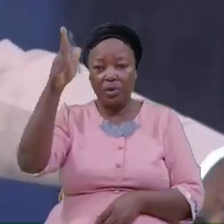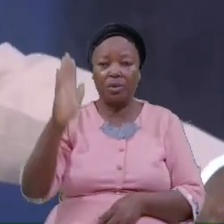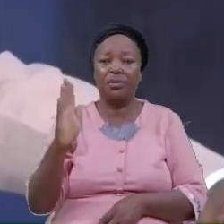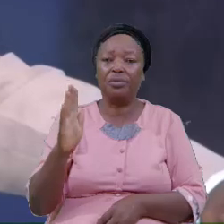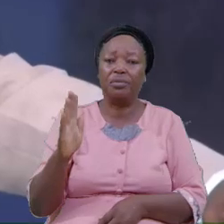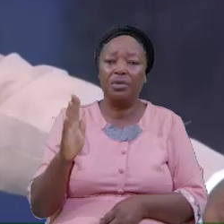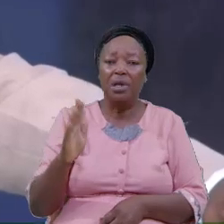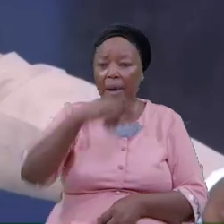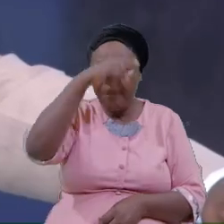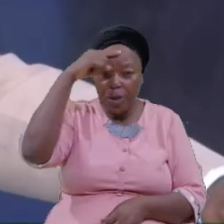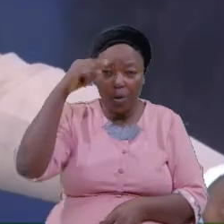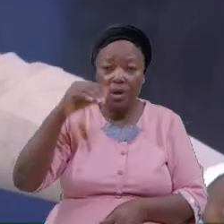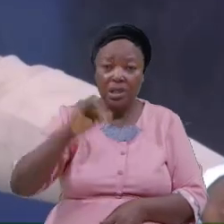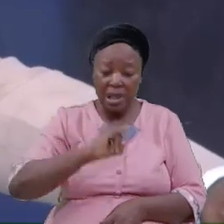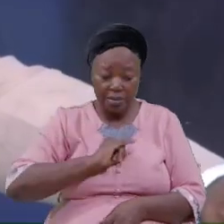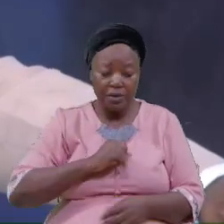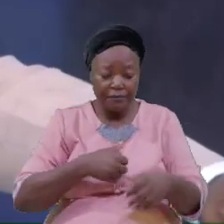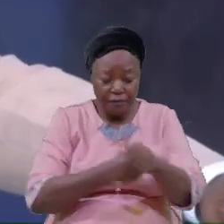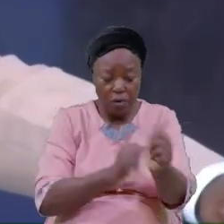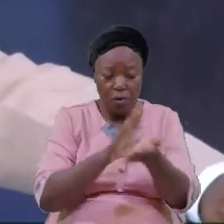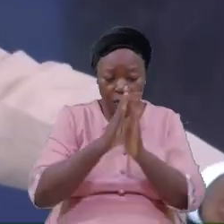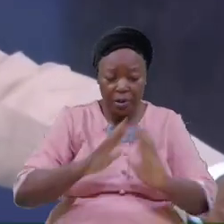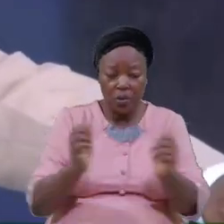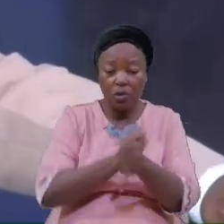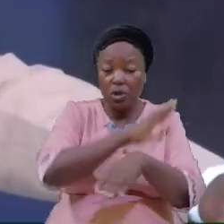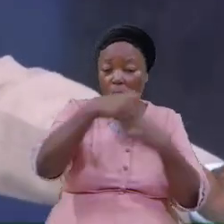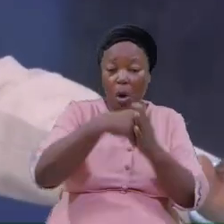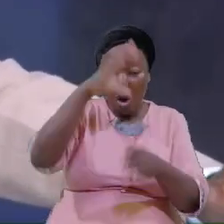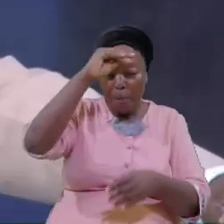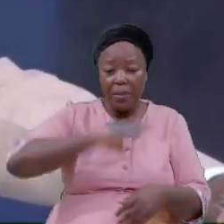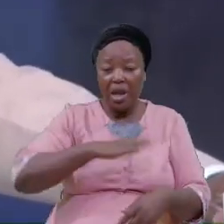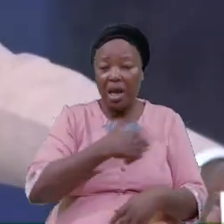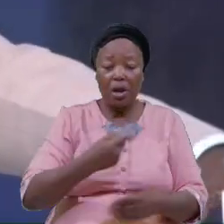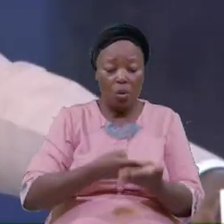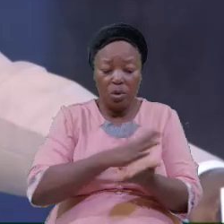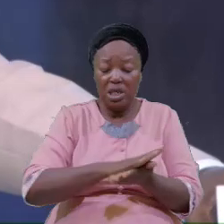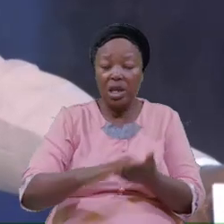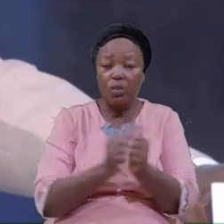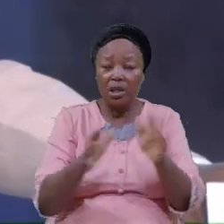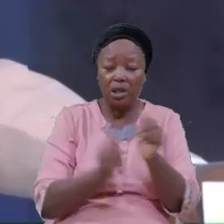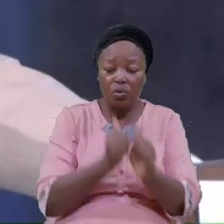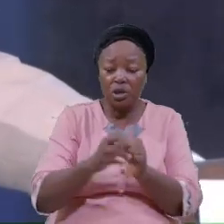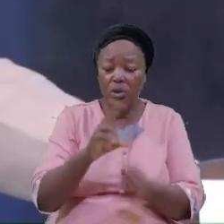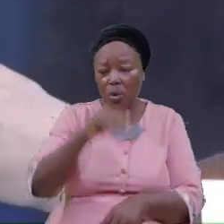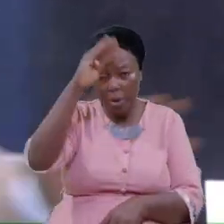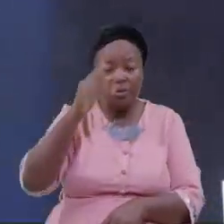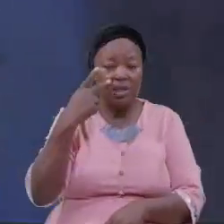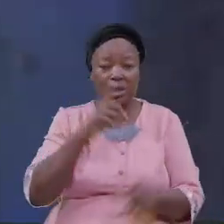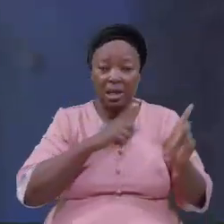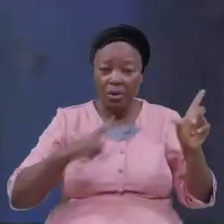Because I follow peace with all men and holiness, without which no man shall see the Lord.